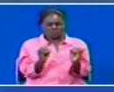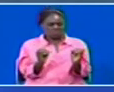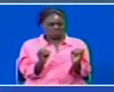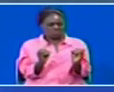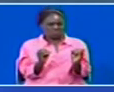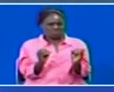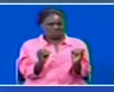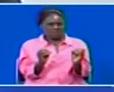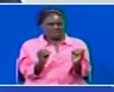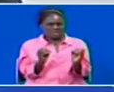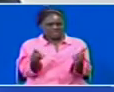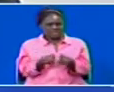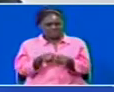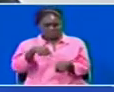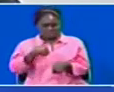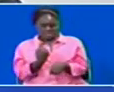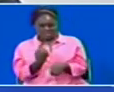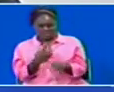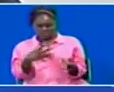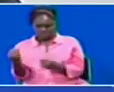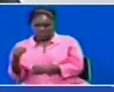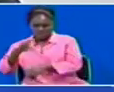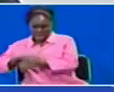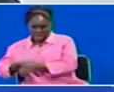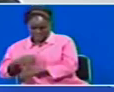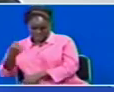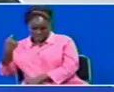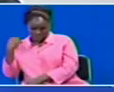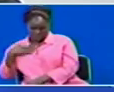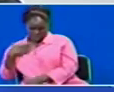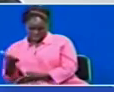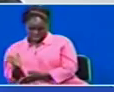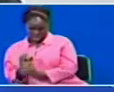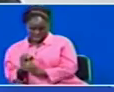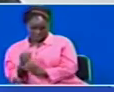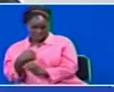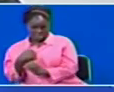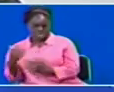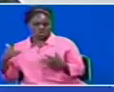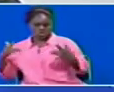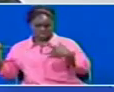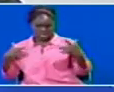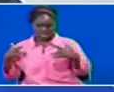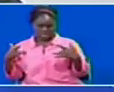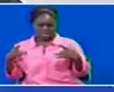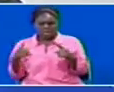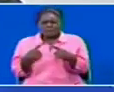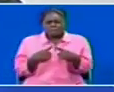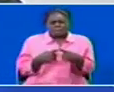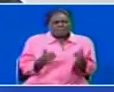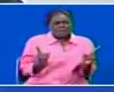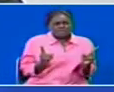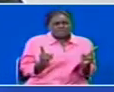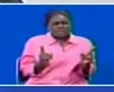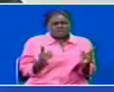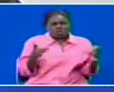you. Even me, if I went today and found my number is not there, I would be very concerned. But it is how